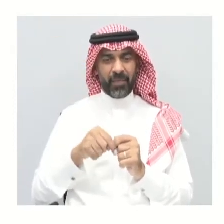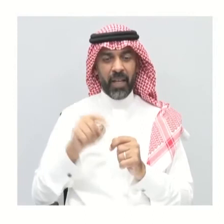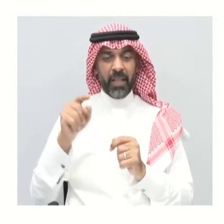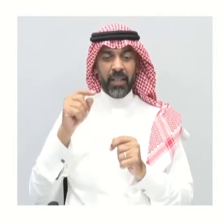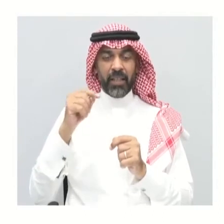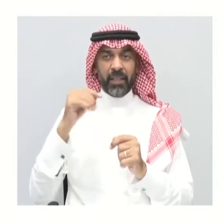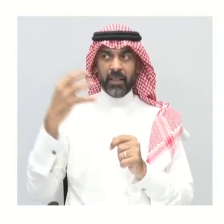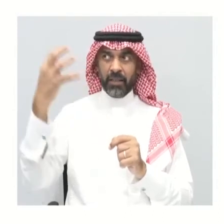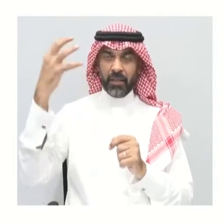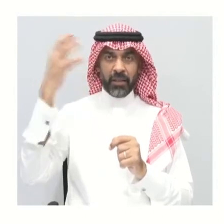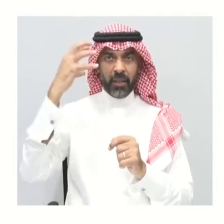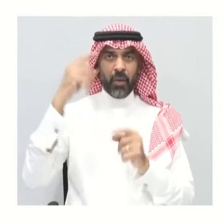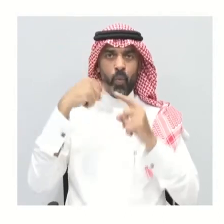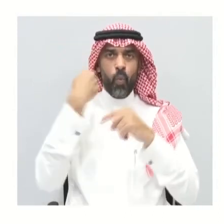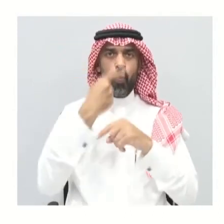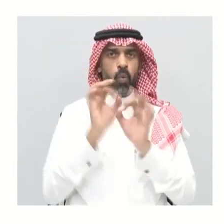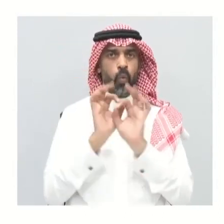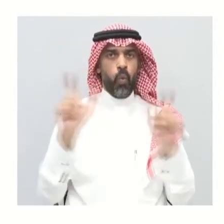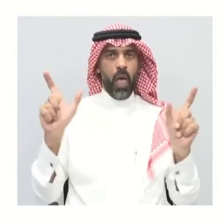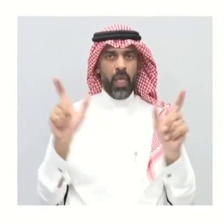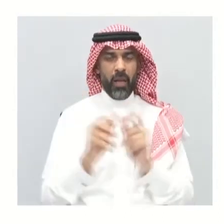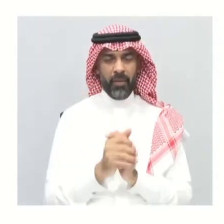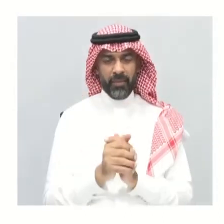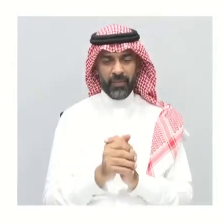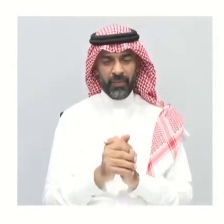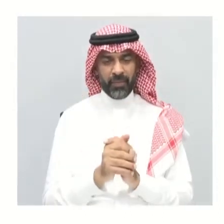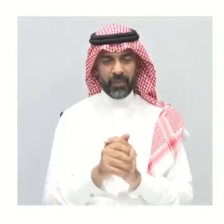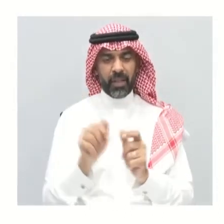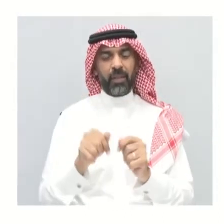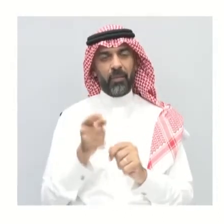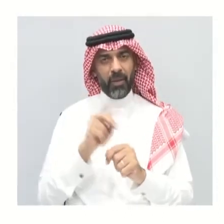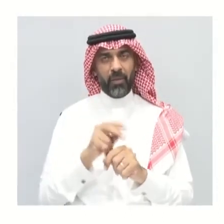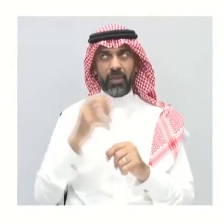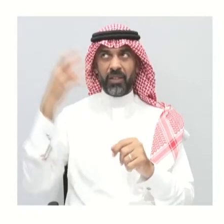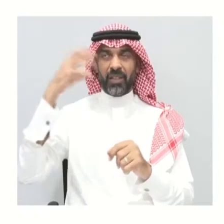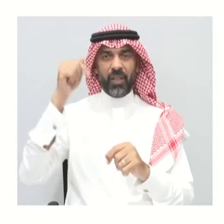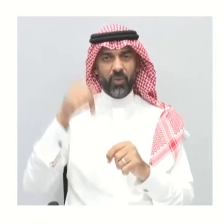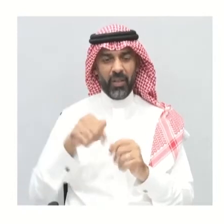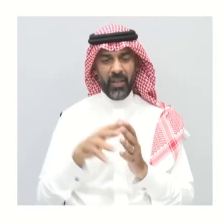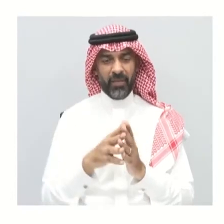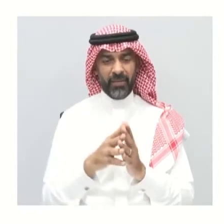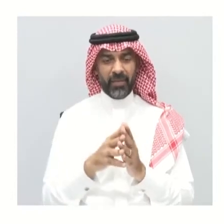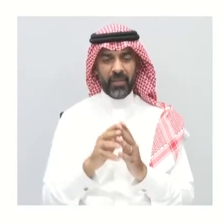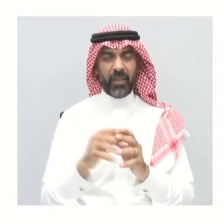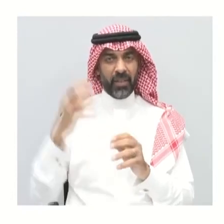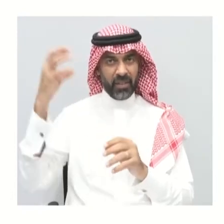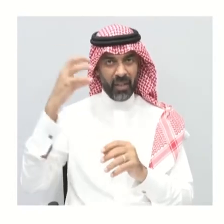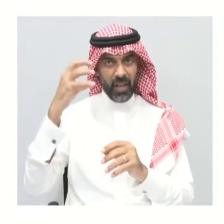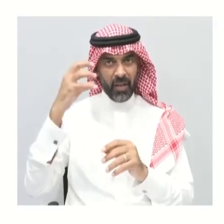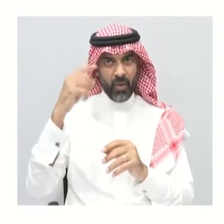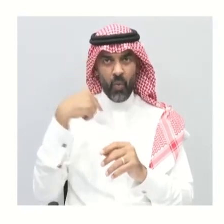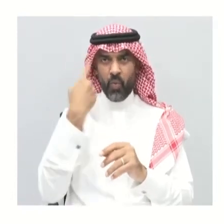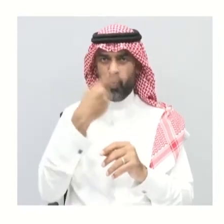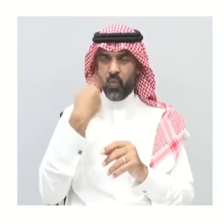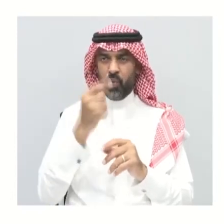showing its face. It's sunny today, it's sunny today. The sun is showing